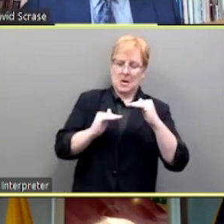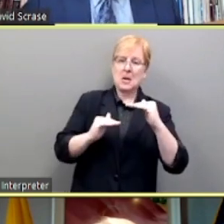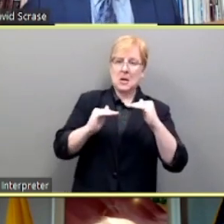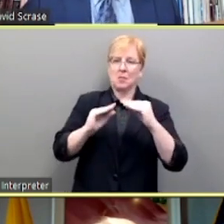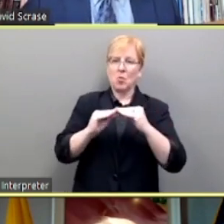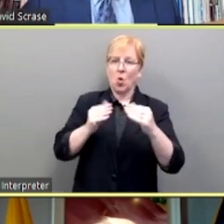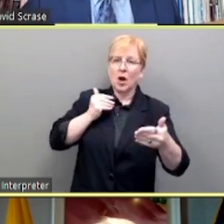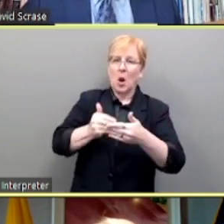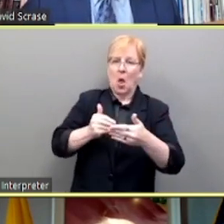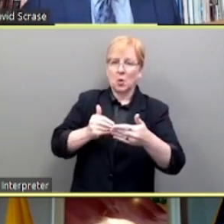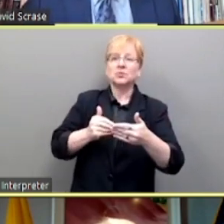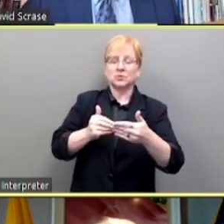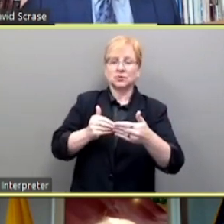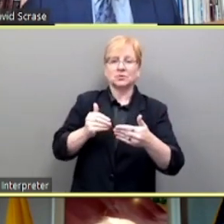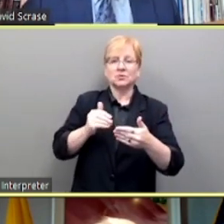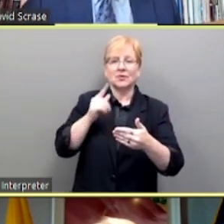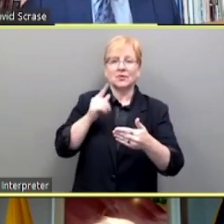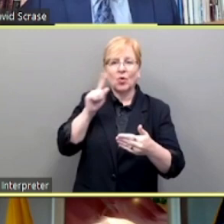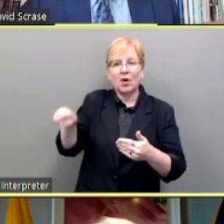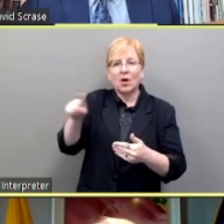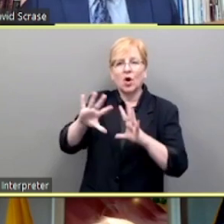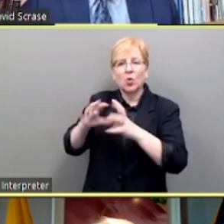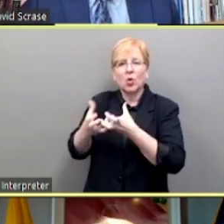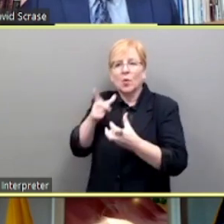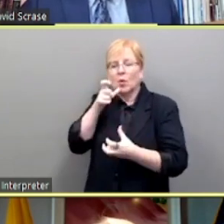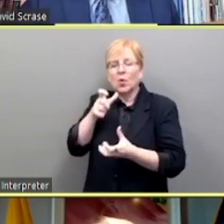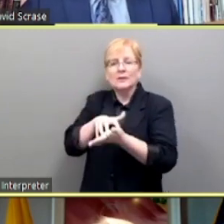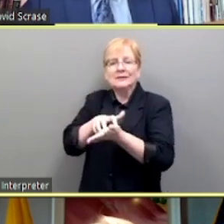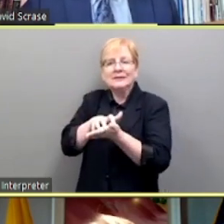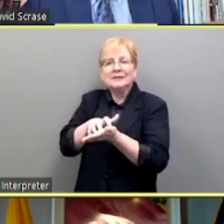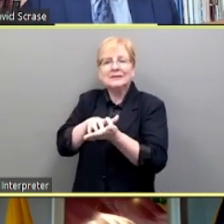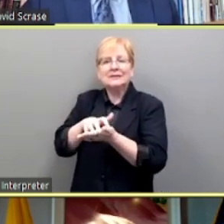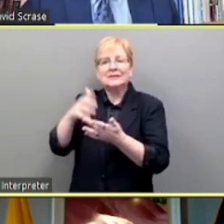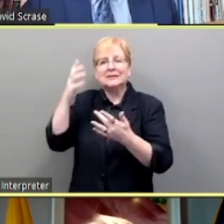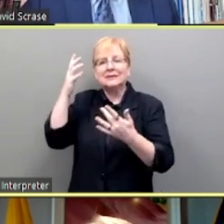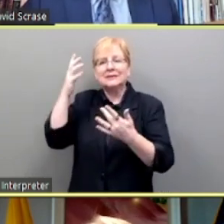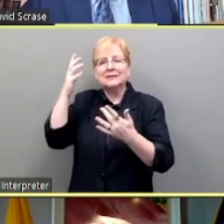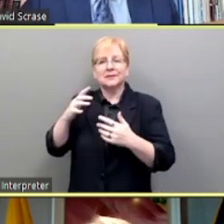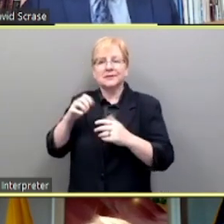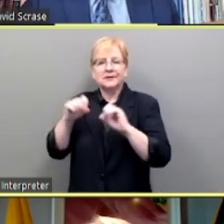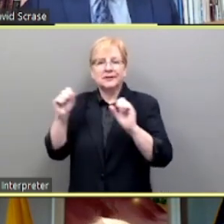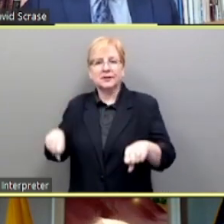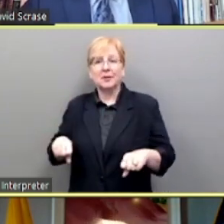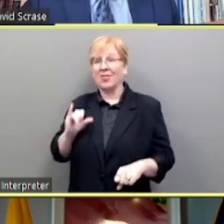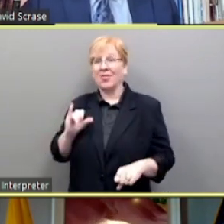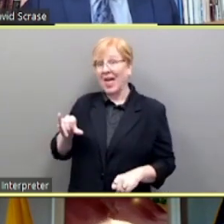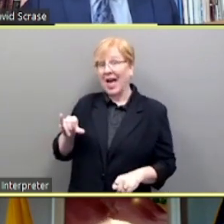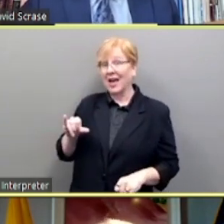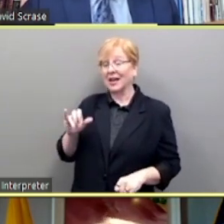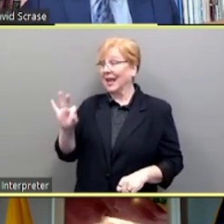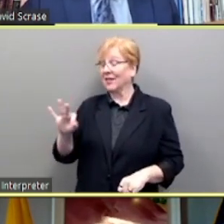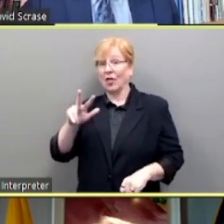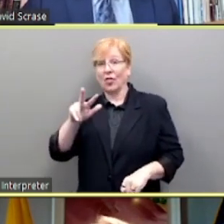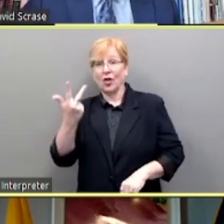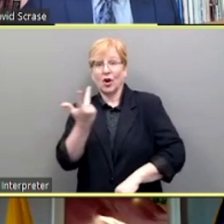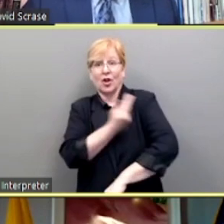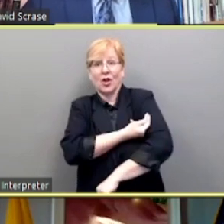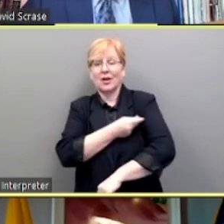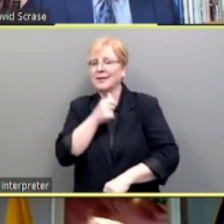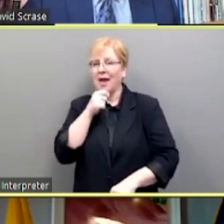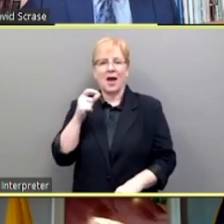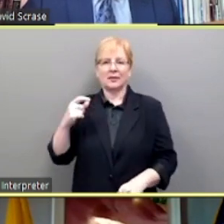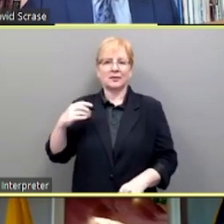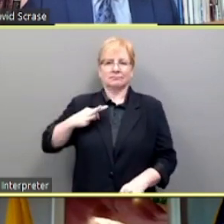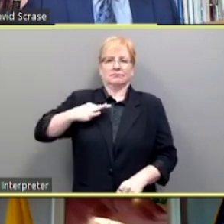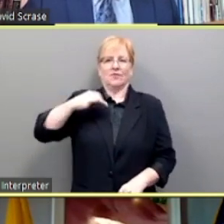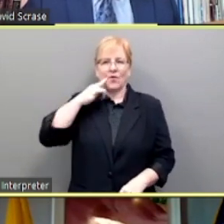that for this third shot, that's not part of our $100 incentive program. I wanted to make sure you were aware of that. I saw 3 patients